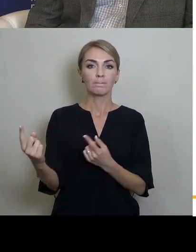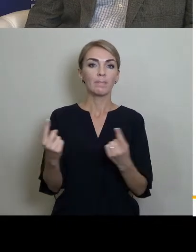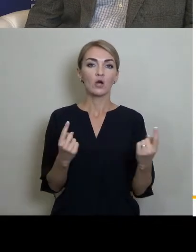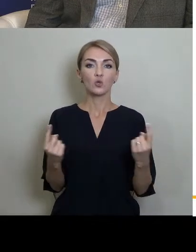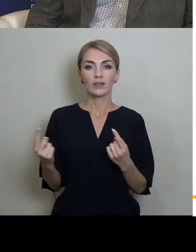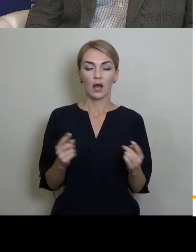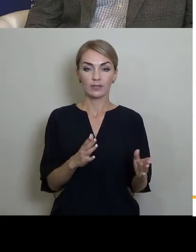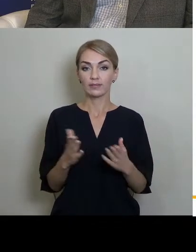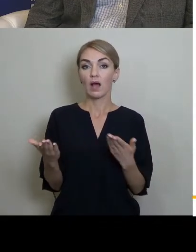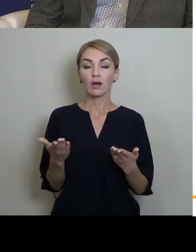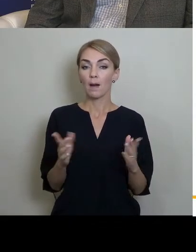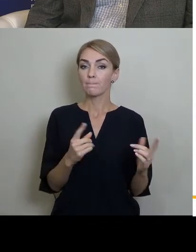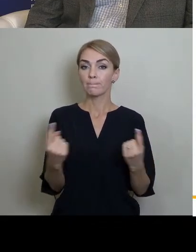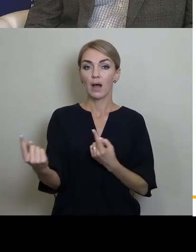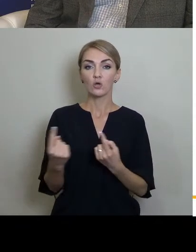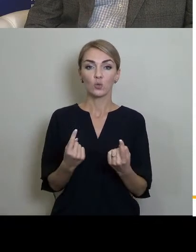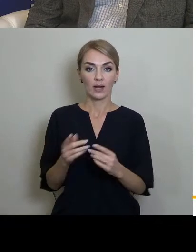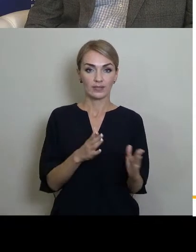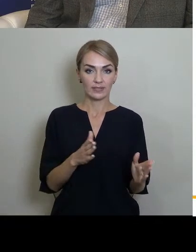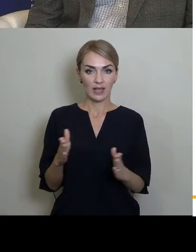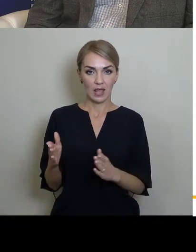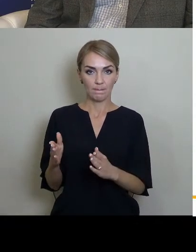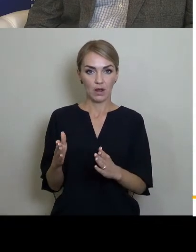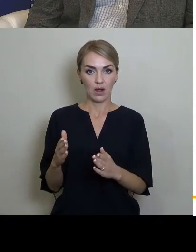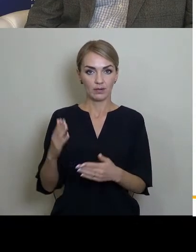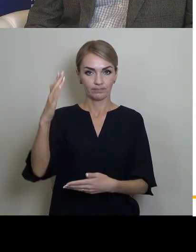nominees are there in the